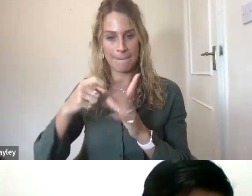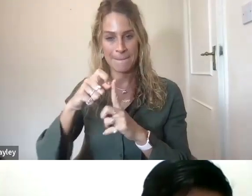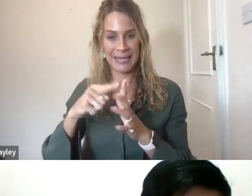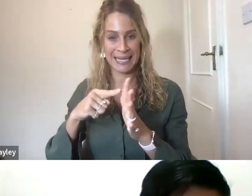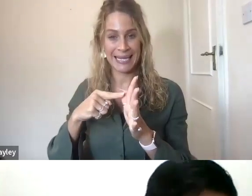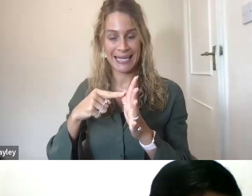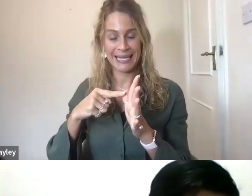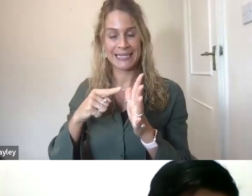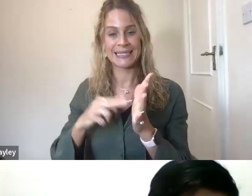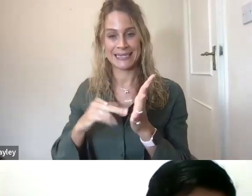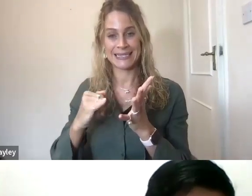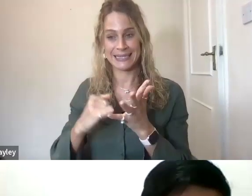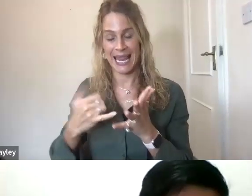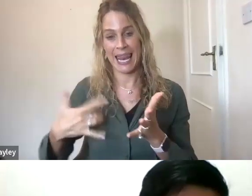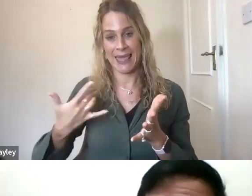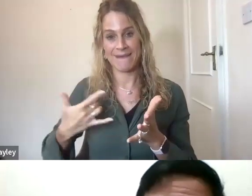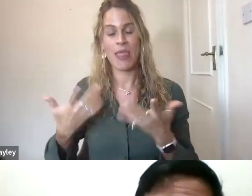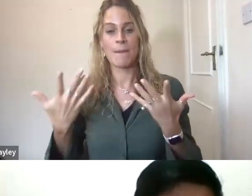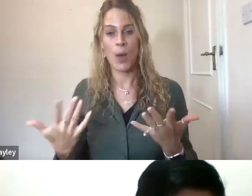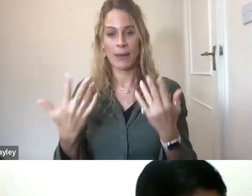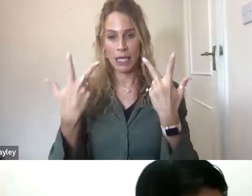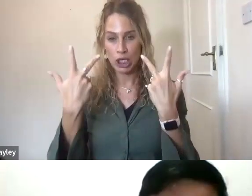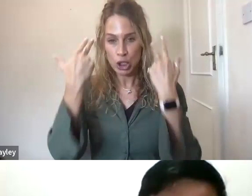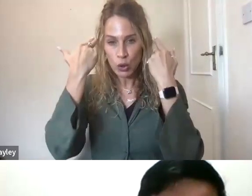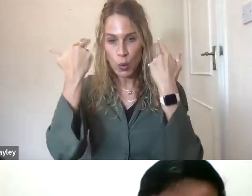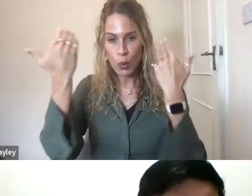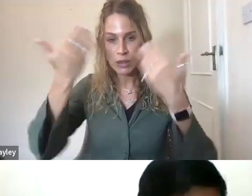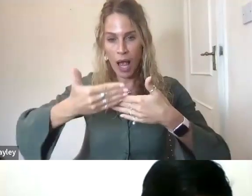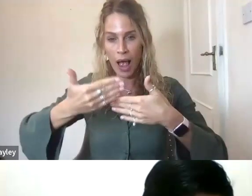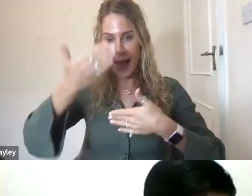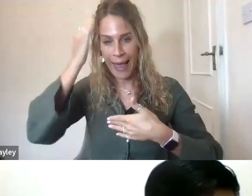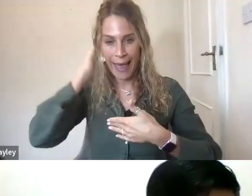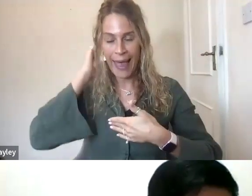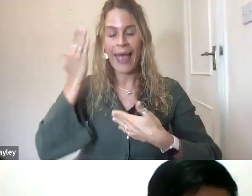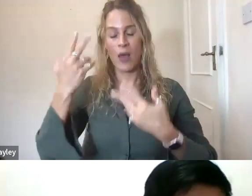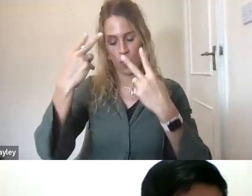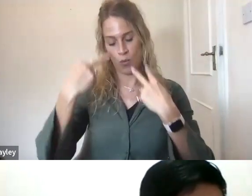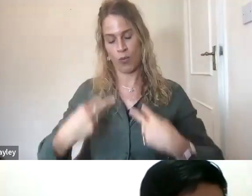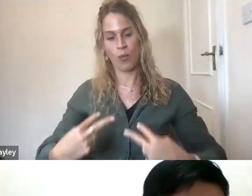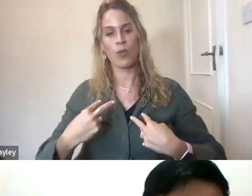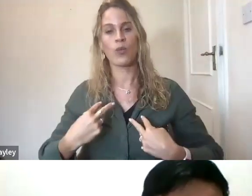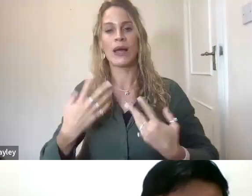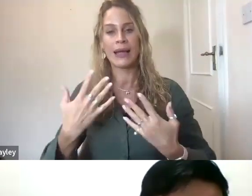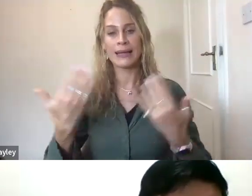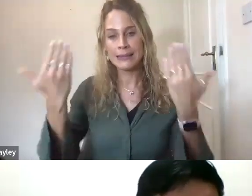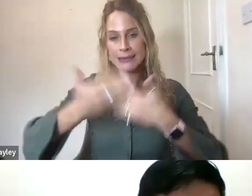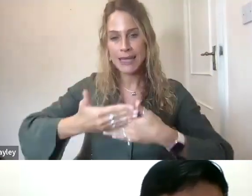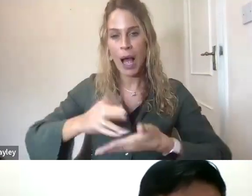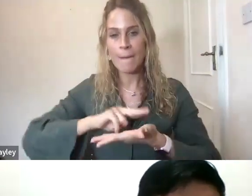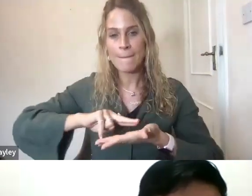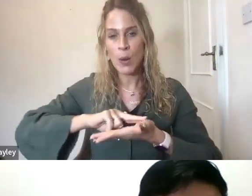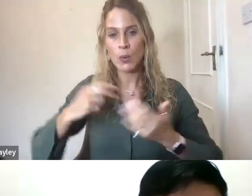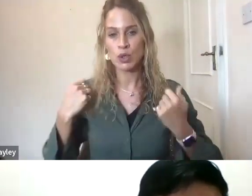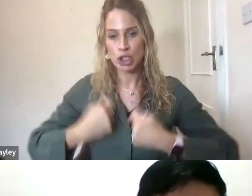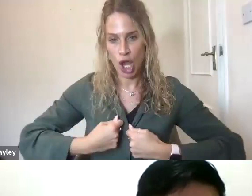moment, I have short black hair and wearing a dark blue shirt today. So the first